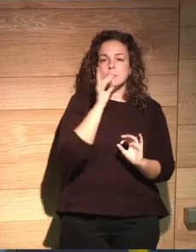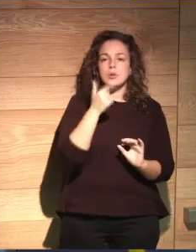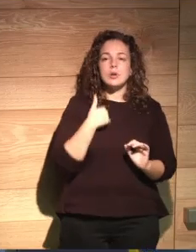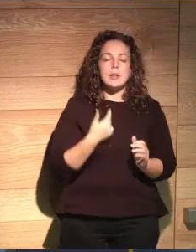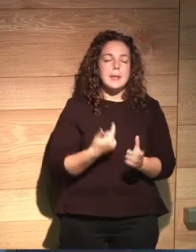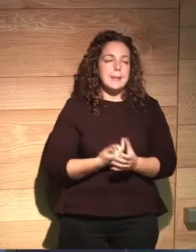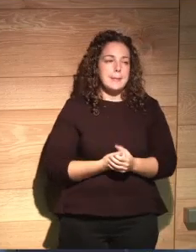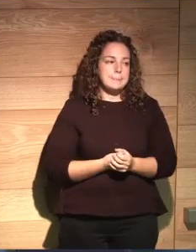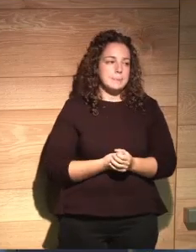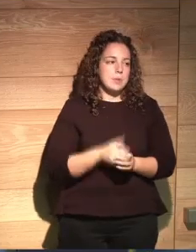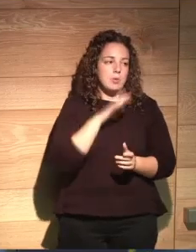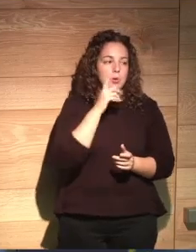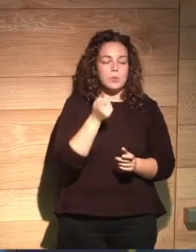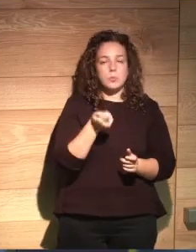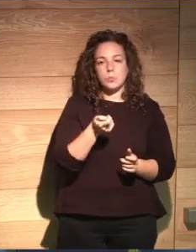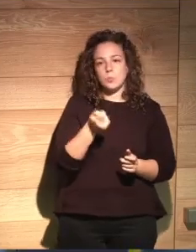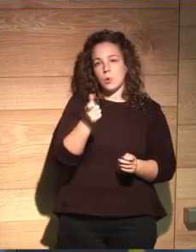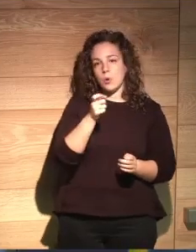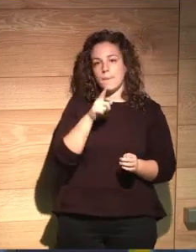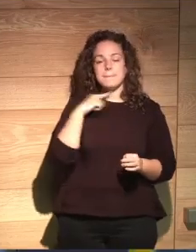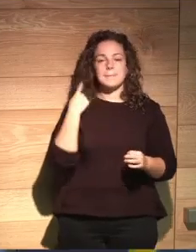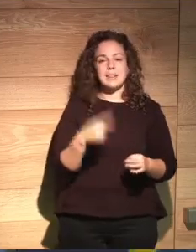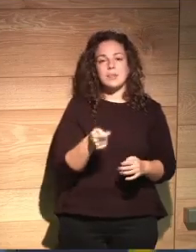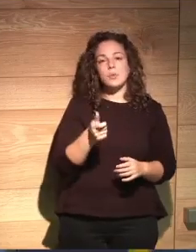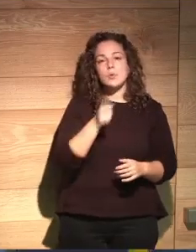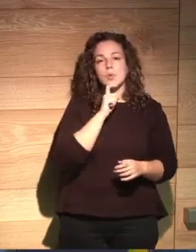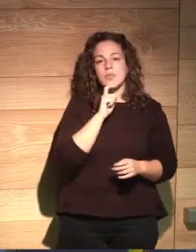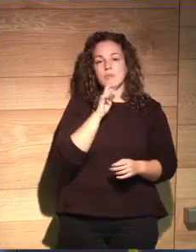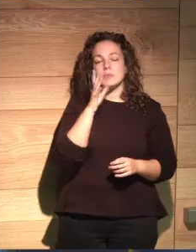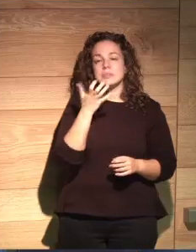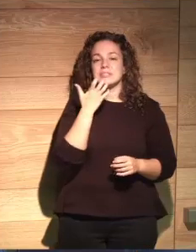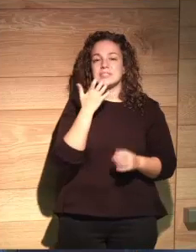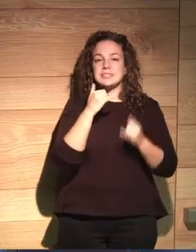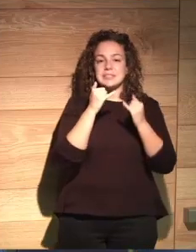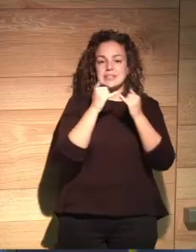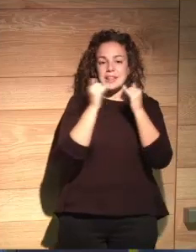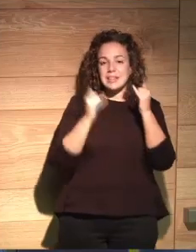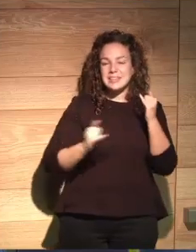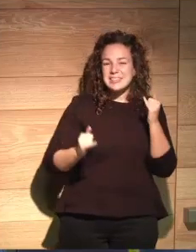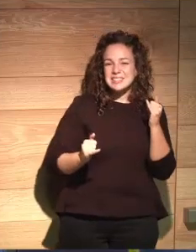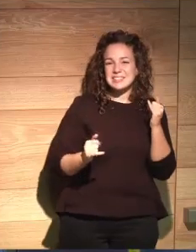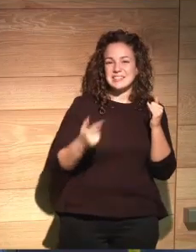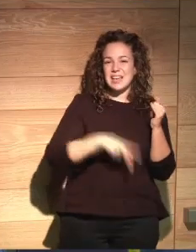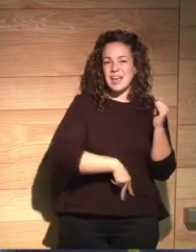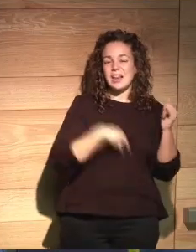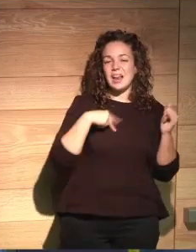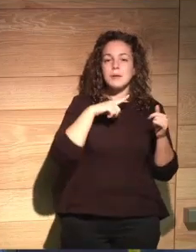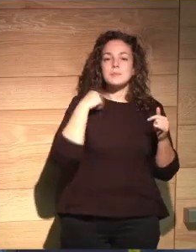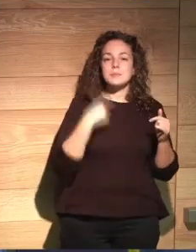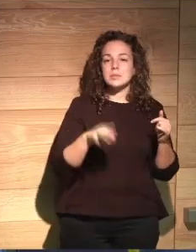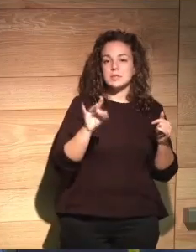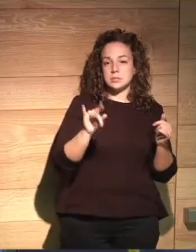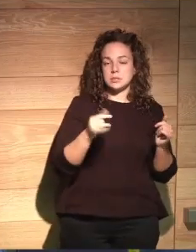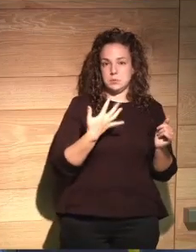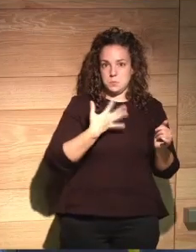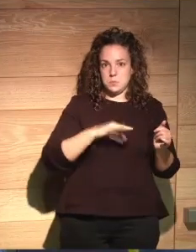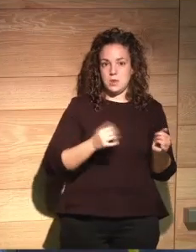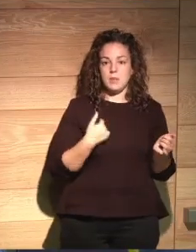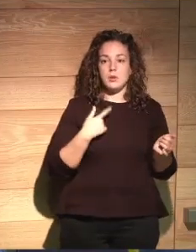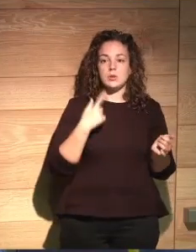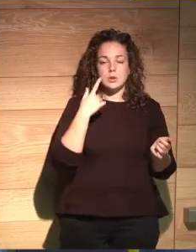follow this trend. It is difficult for them to lose. If there is a general crisis, then yes, they lose.